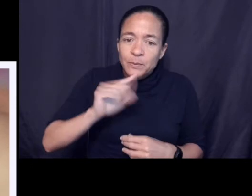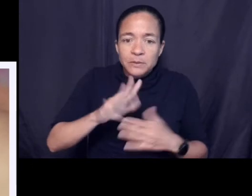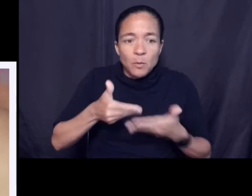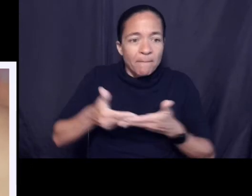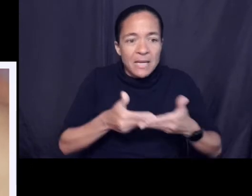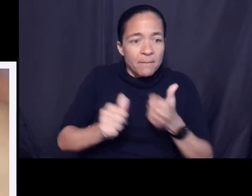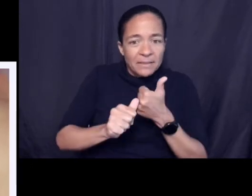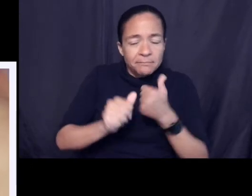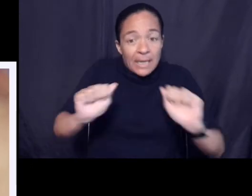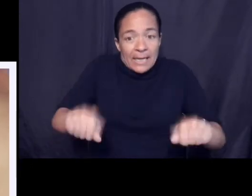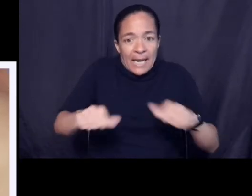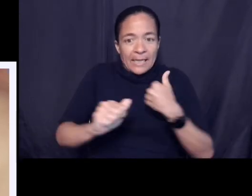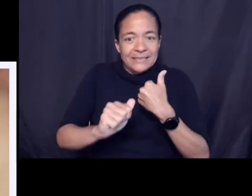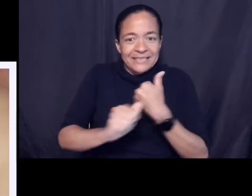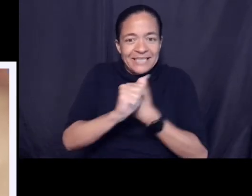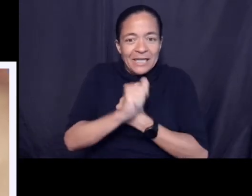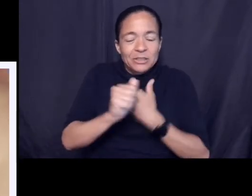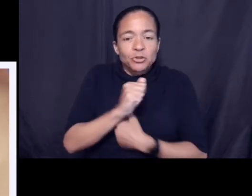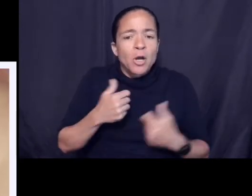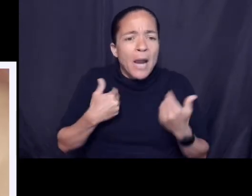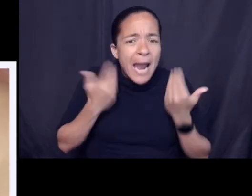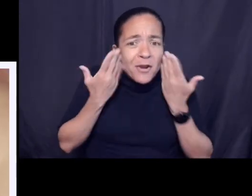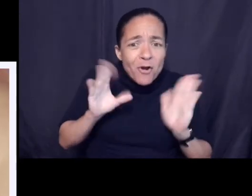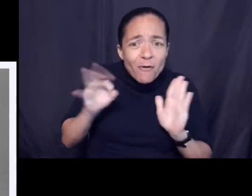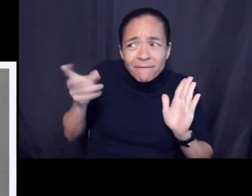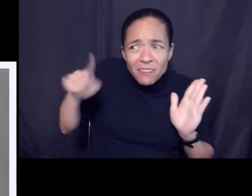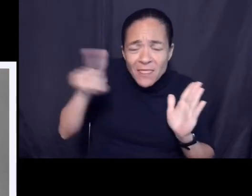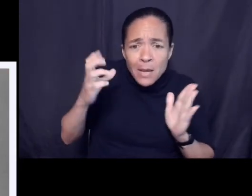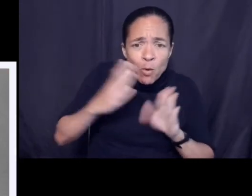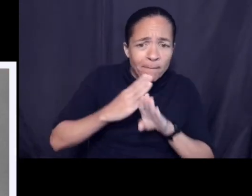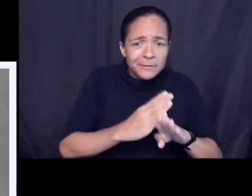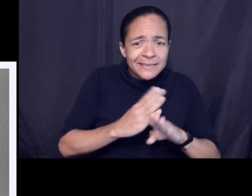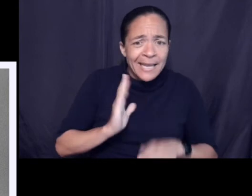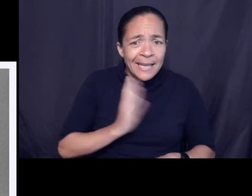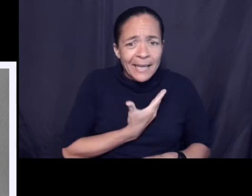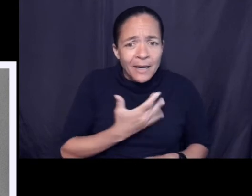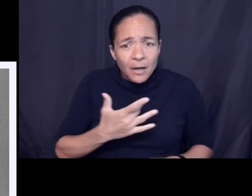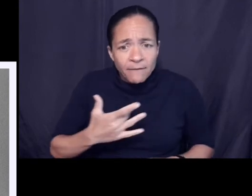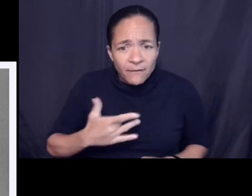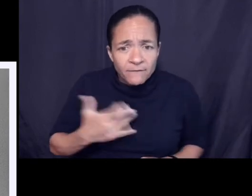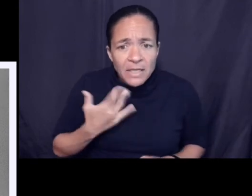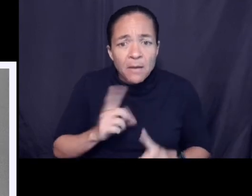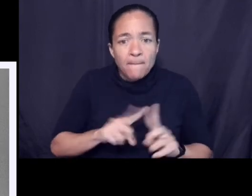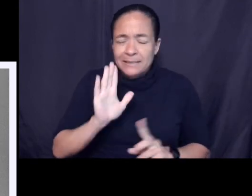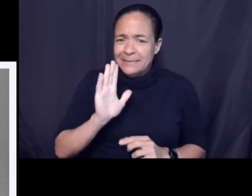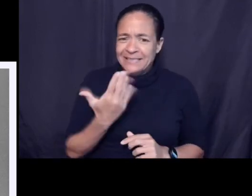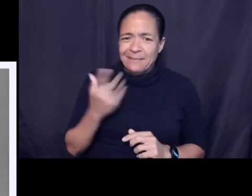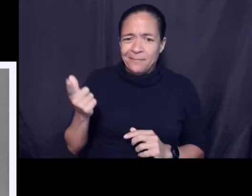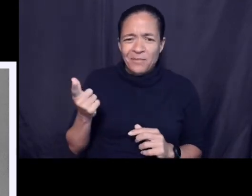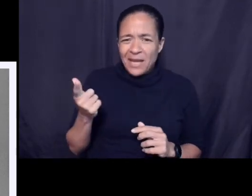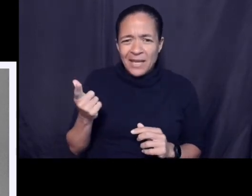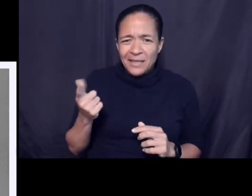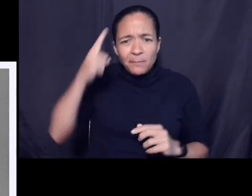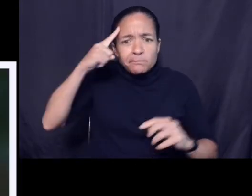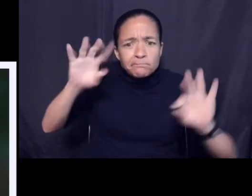be in danger. I don't know if they wanted to protect our feelings or what, but it seems like it was underplayed